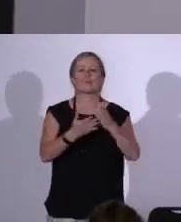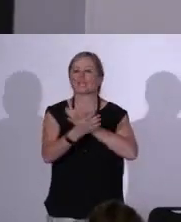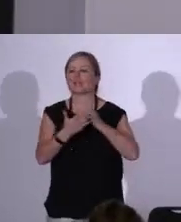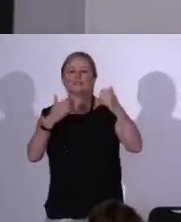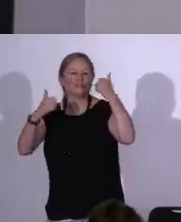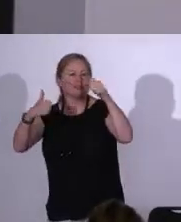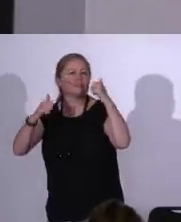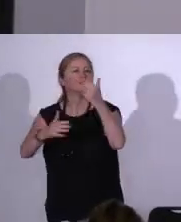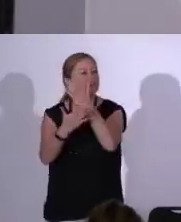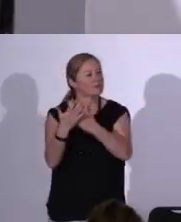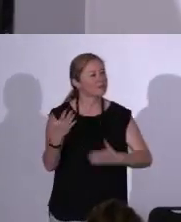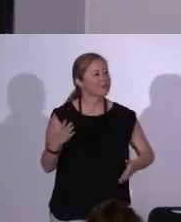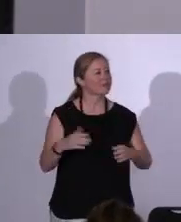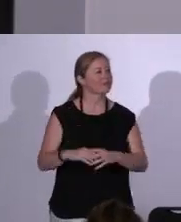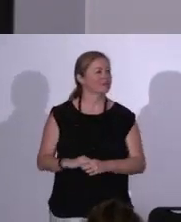stories,